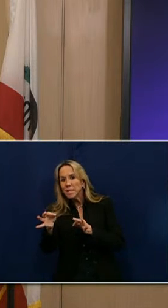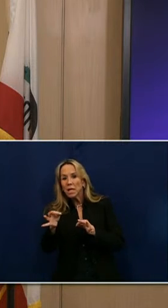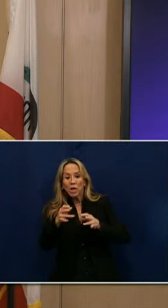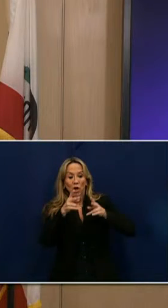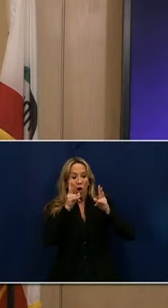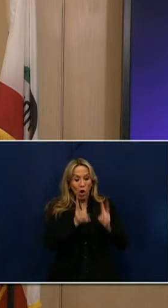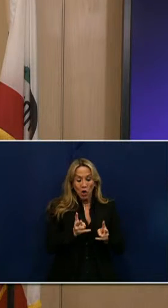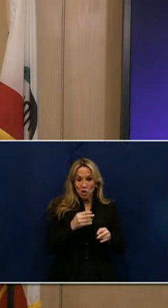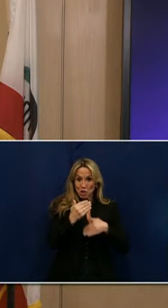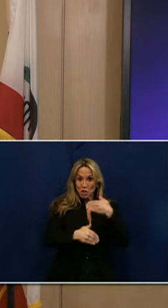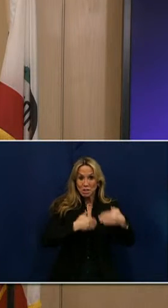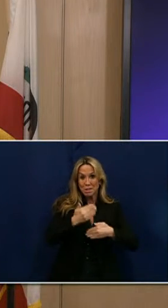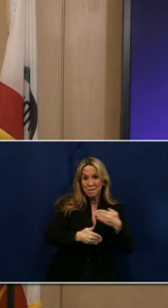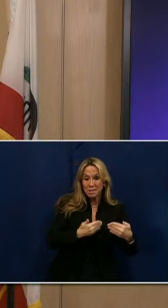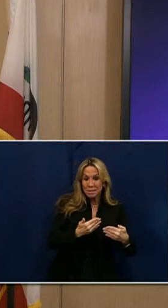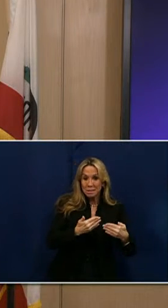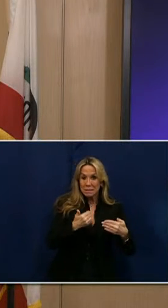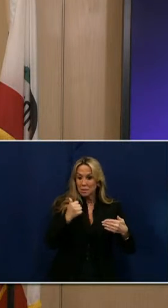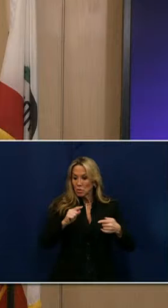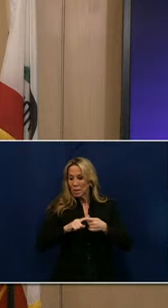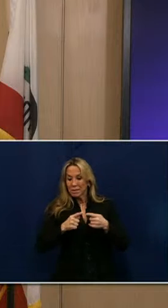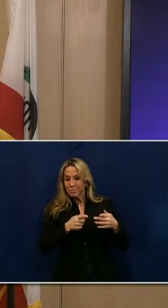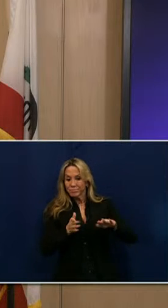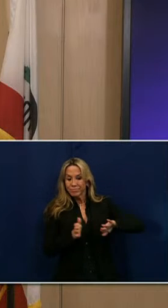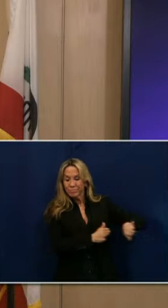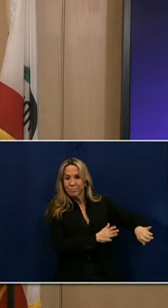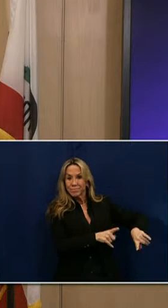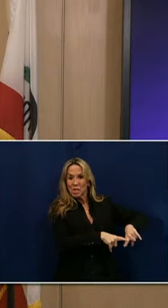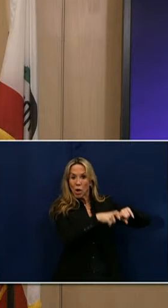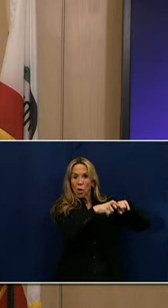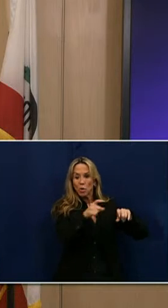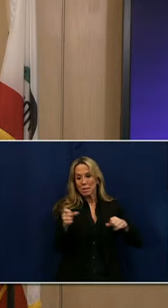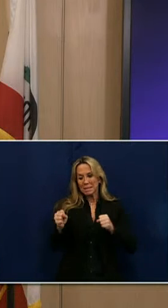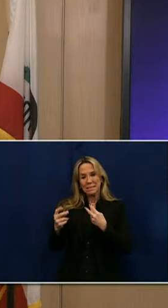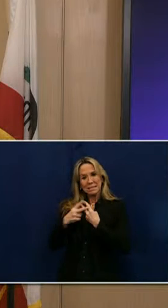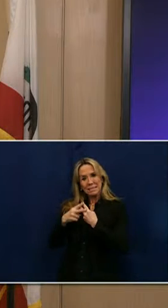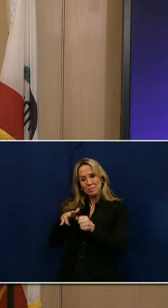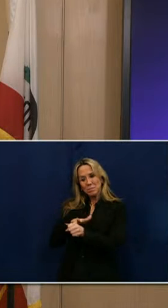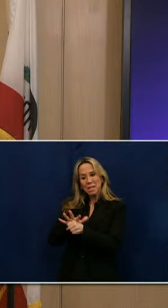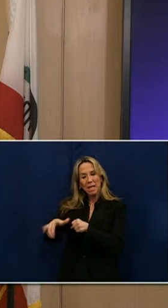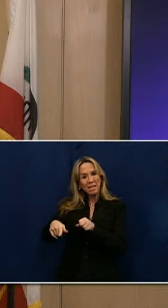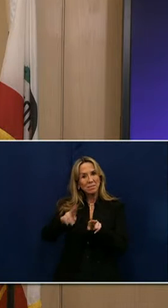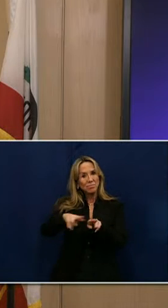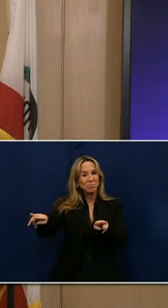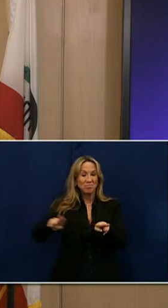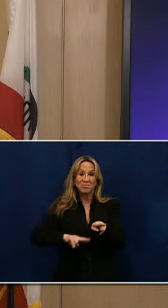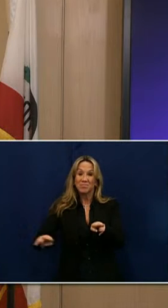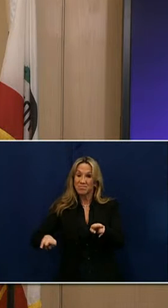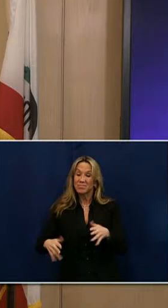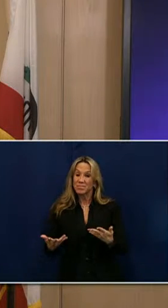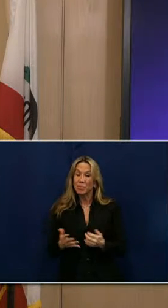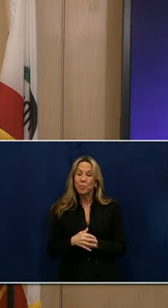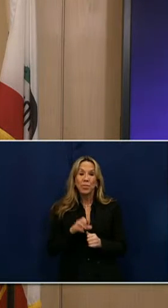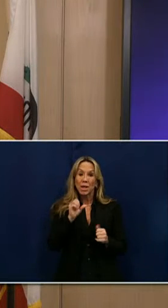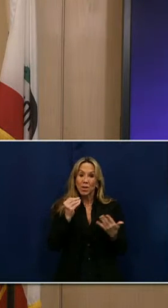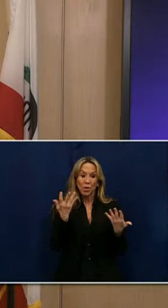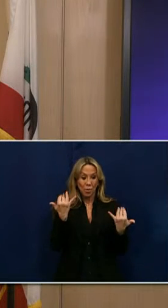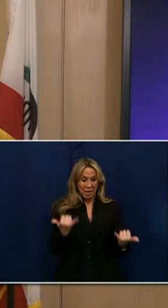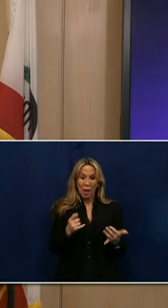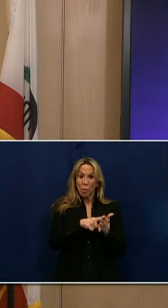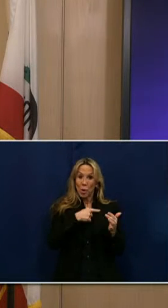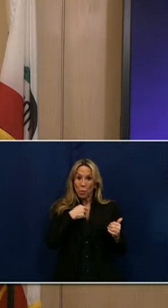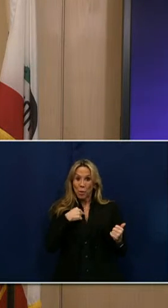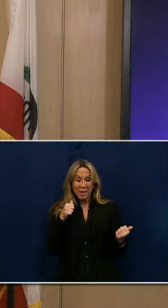urgent procedures in order to try and keep that ICU capacity there. And so it's important to recognize there's nothing average or normal about what